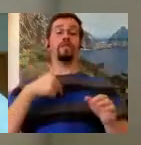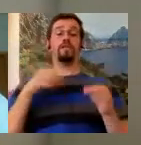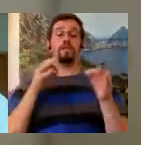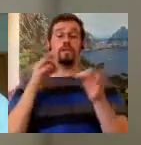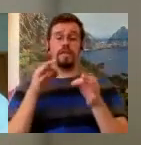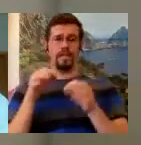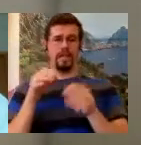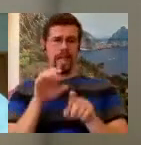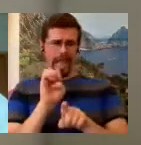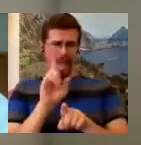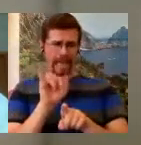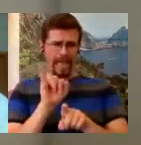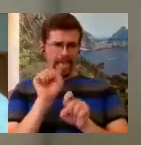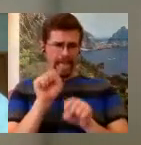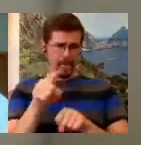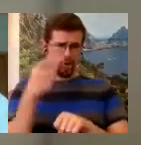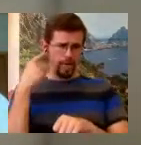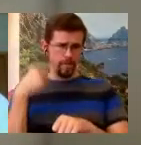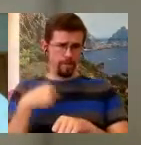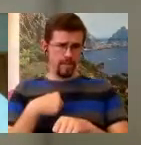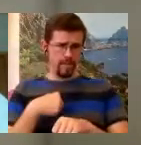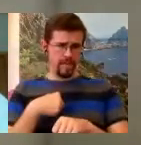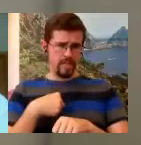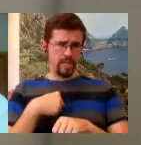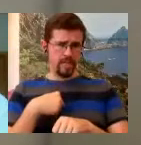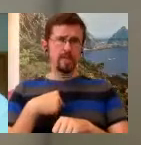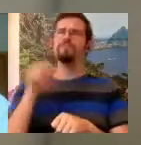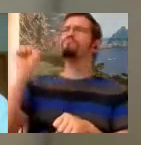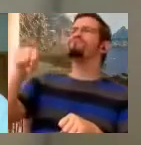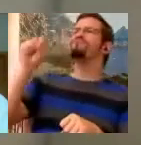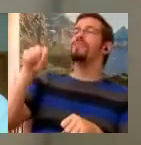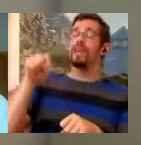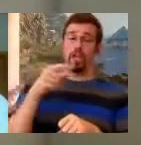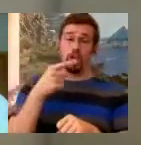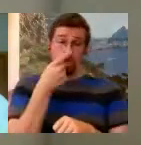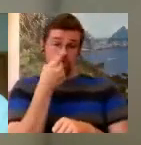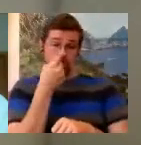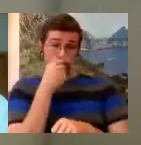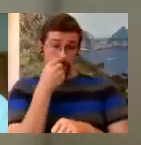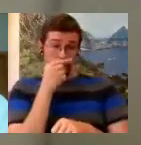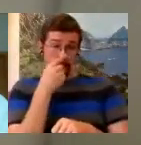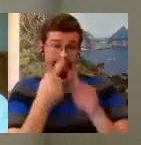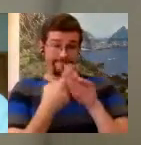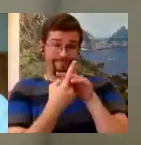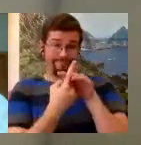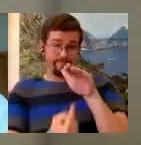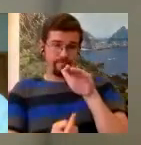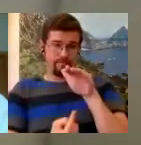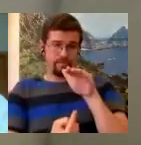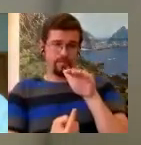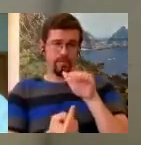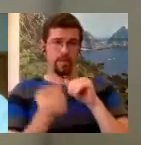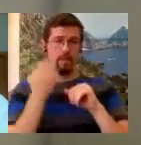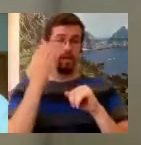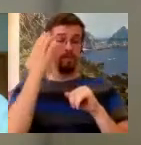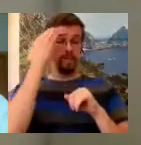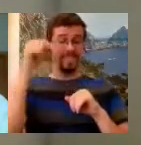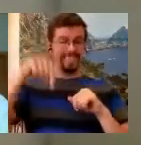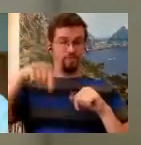can you hear us? Yes, Eddie, I hear you. Okay, could you leave, darling? See, this is for the presenters